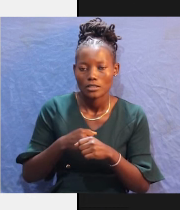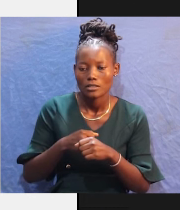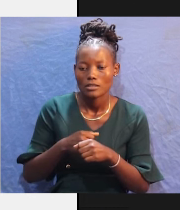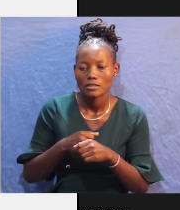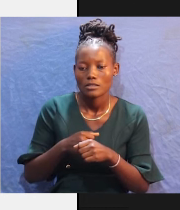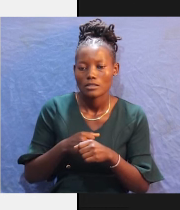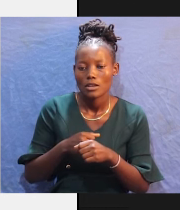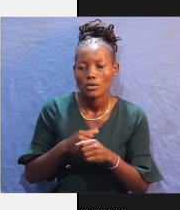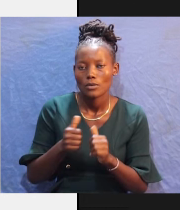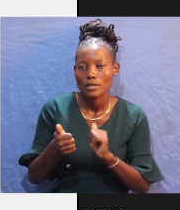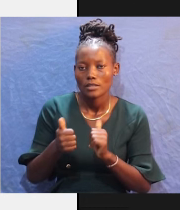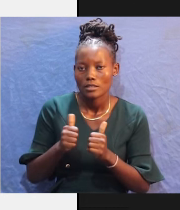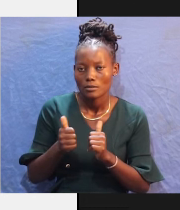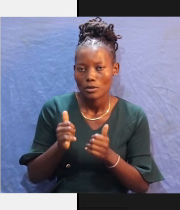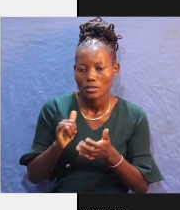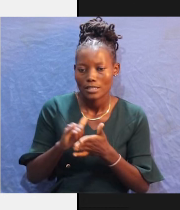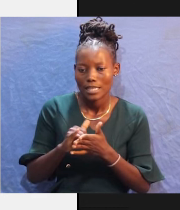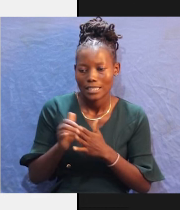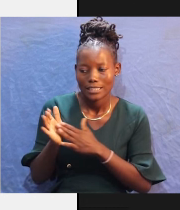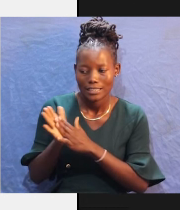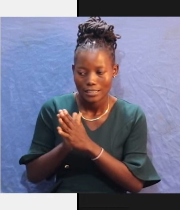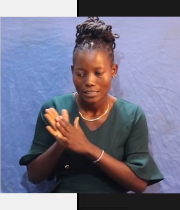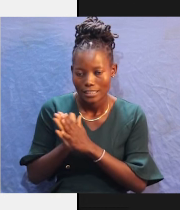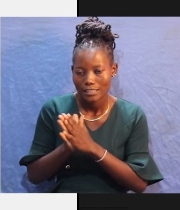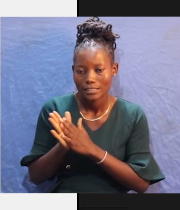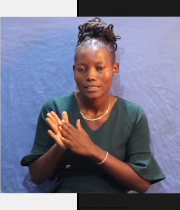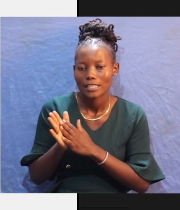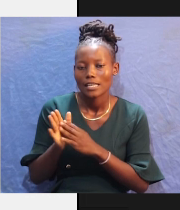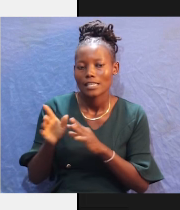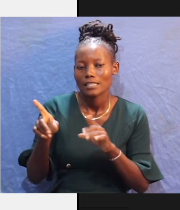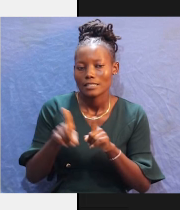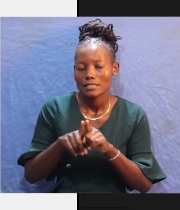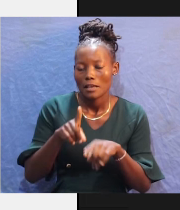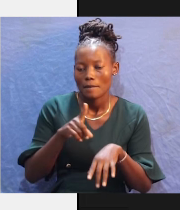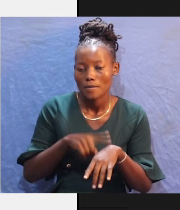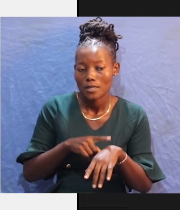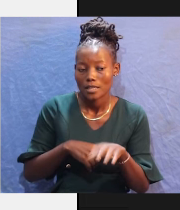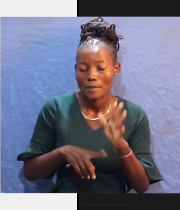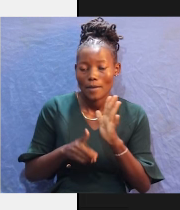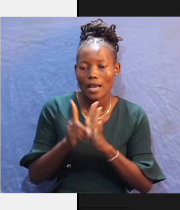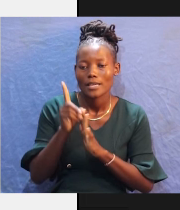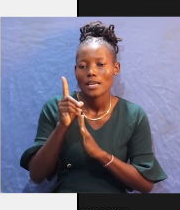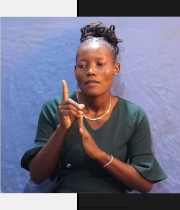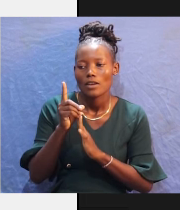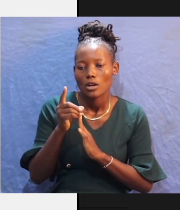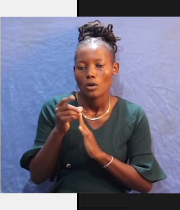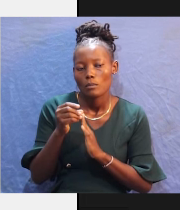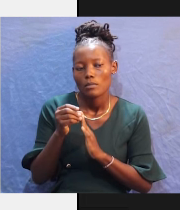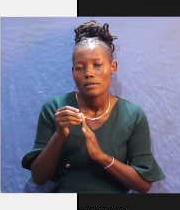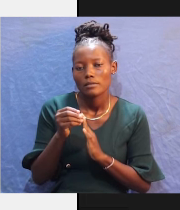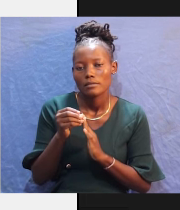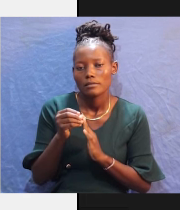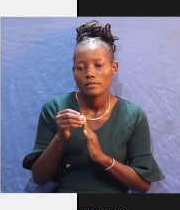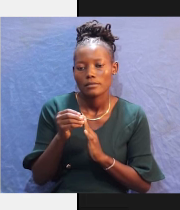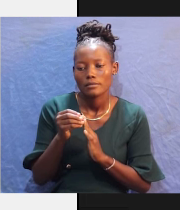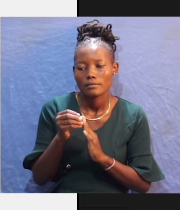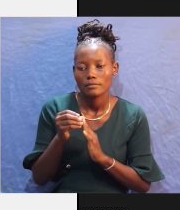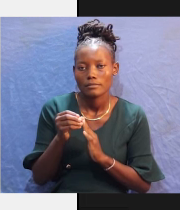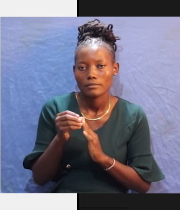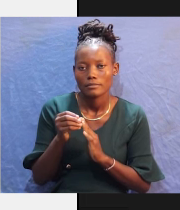years, it is how we develop some certain skills among the youngsters for them to